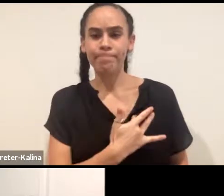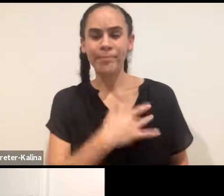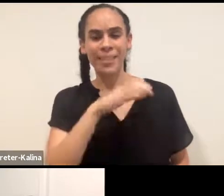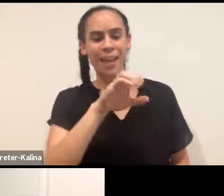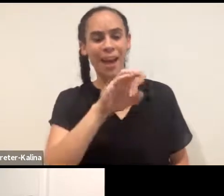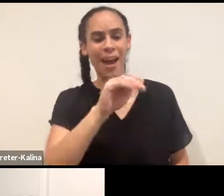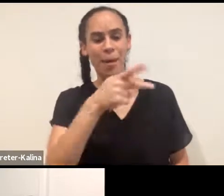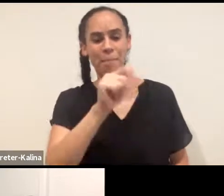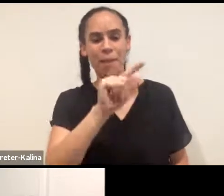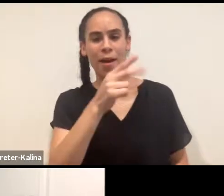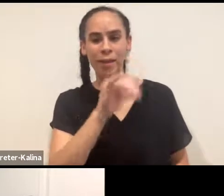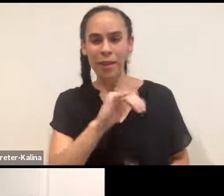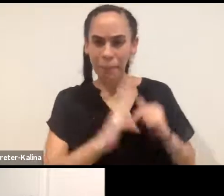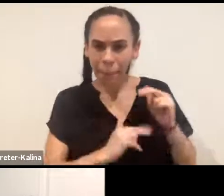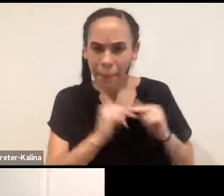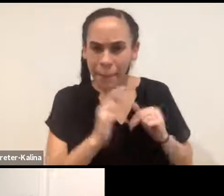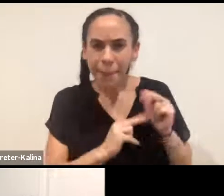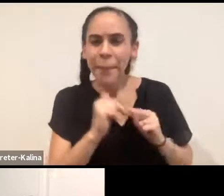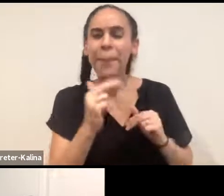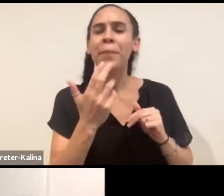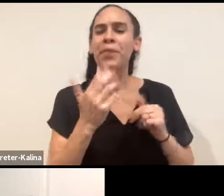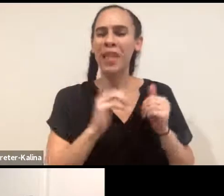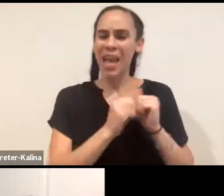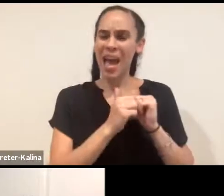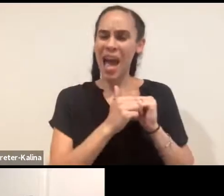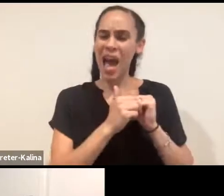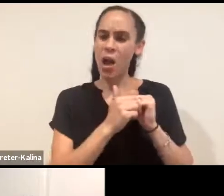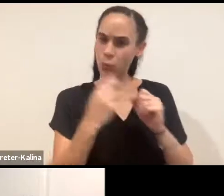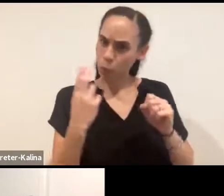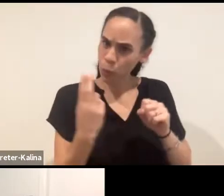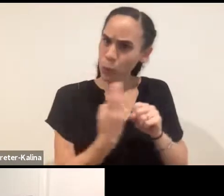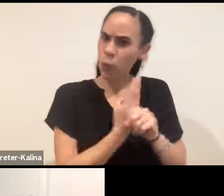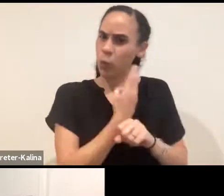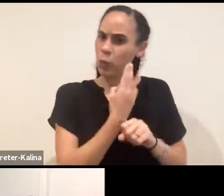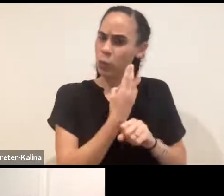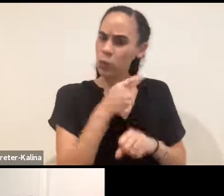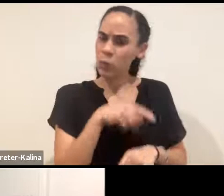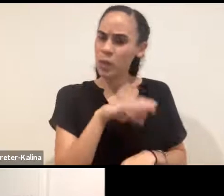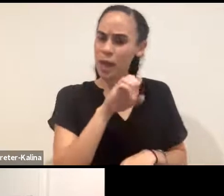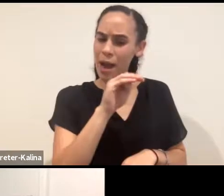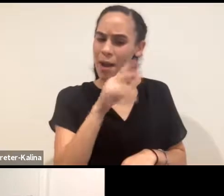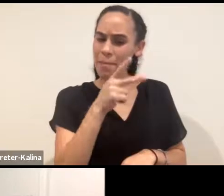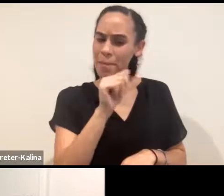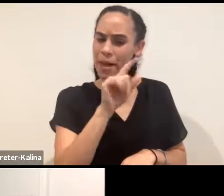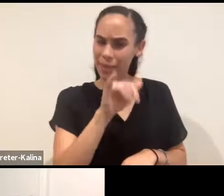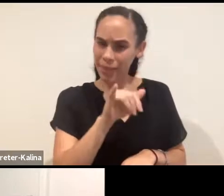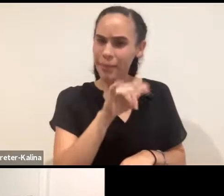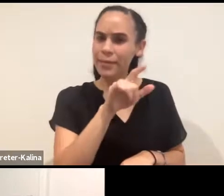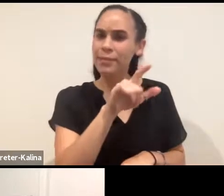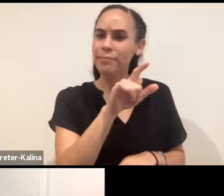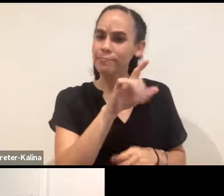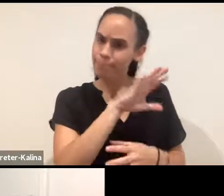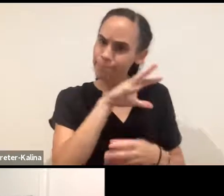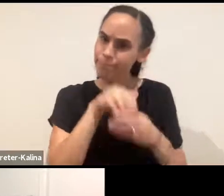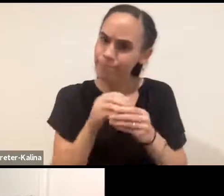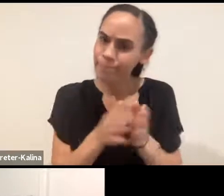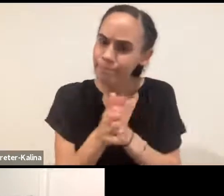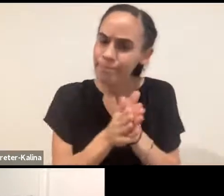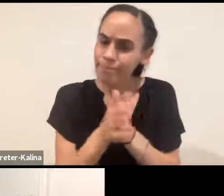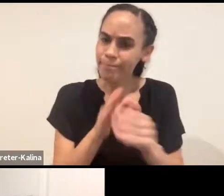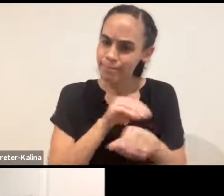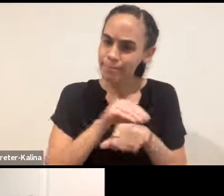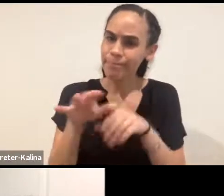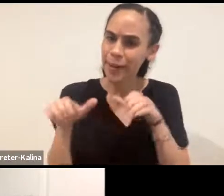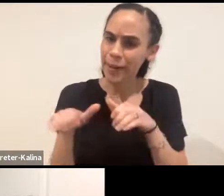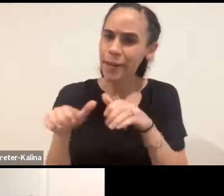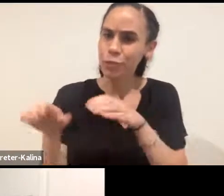and helping people take that empathy into action. And so I personally believe the world needs a lot more empathy. We